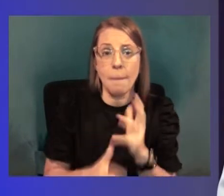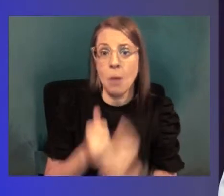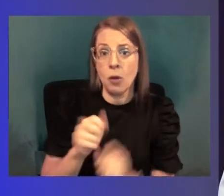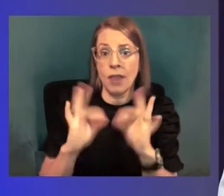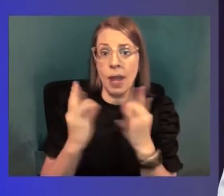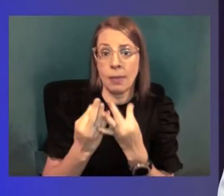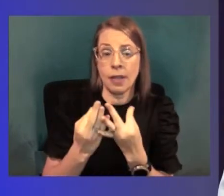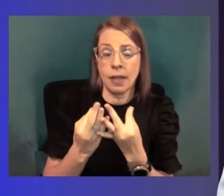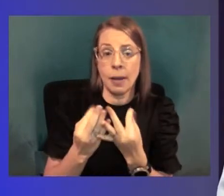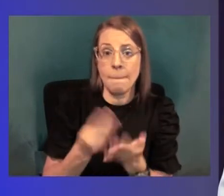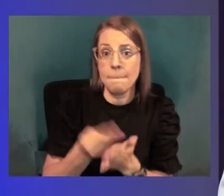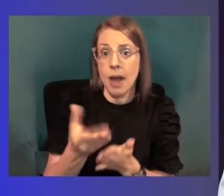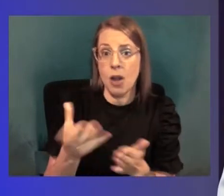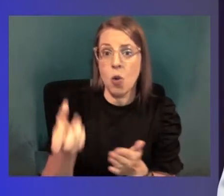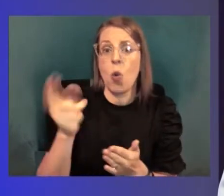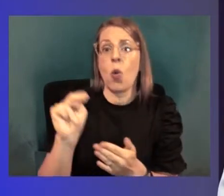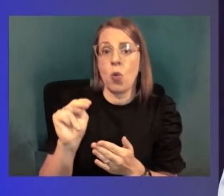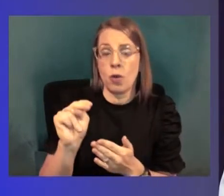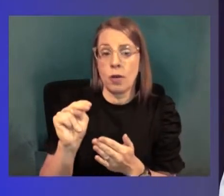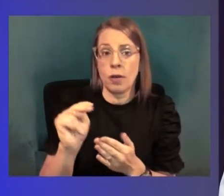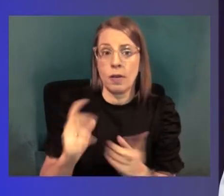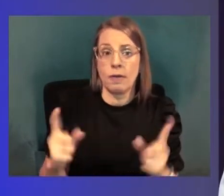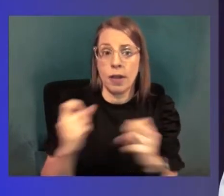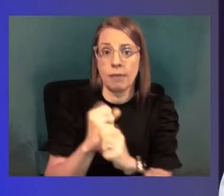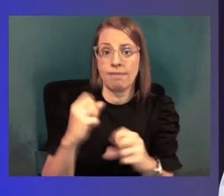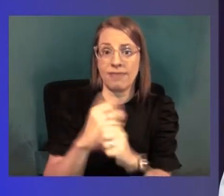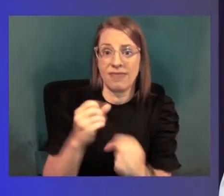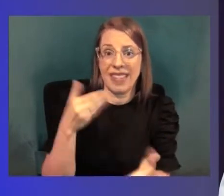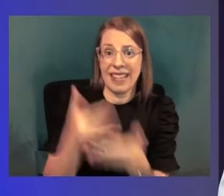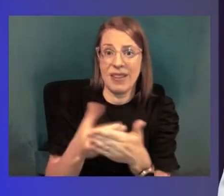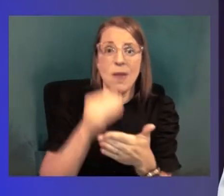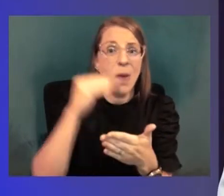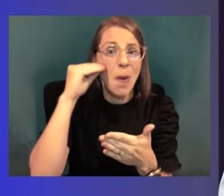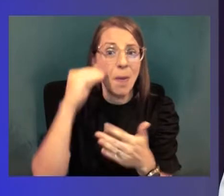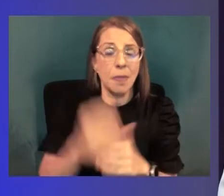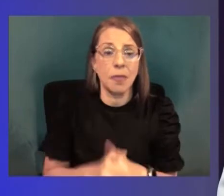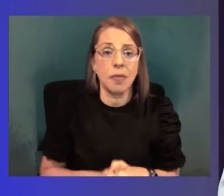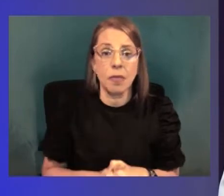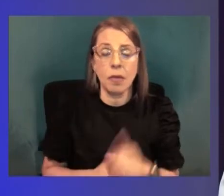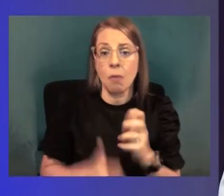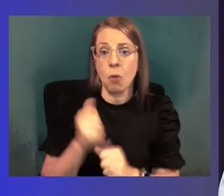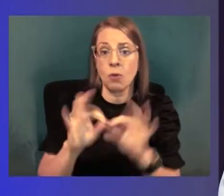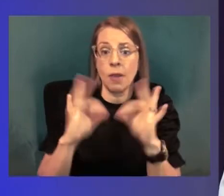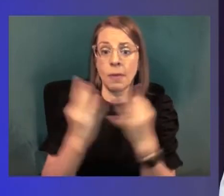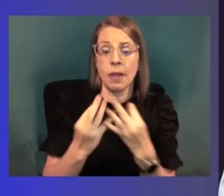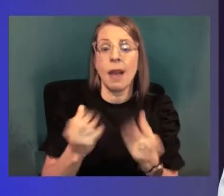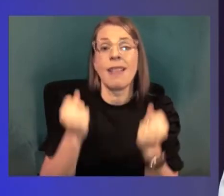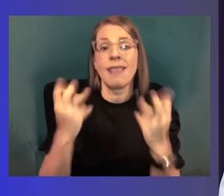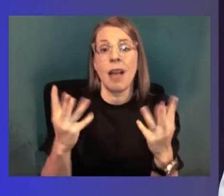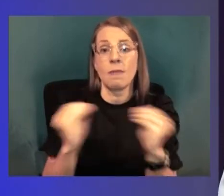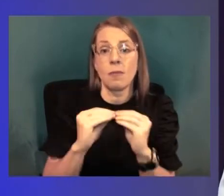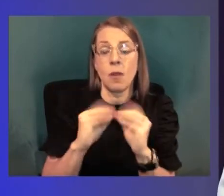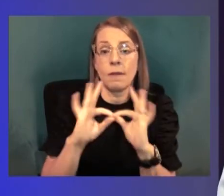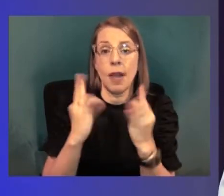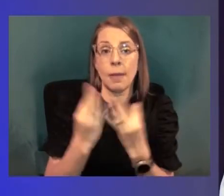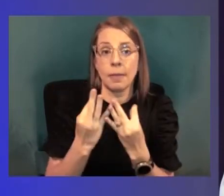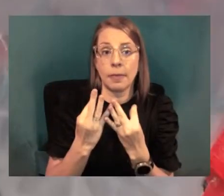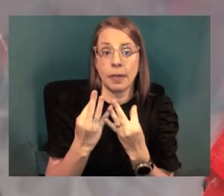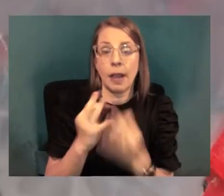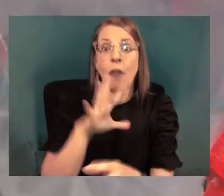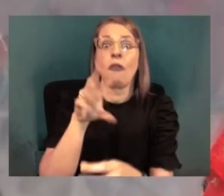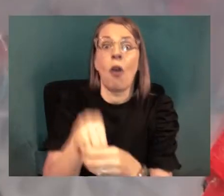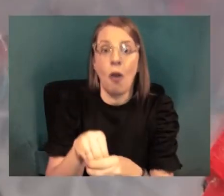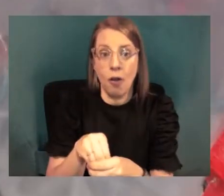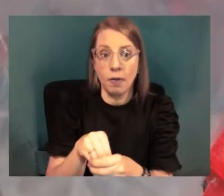fireworks and then did it next to home. And most families, and many more families than usual, got involved. And we ended up seeing